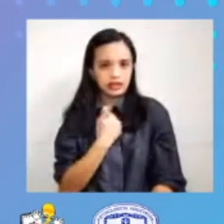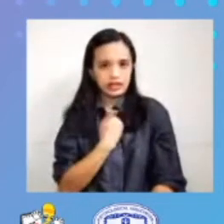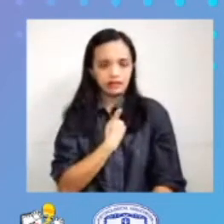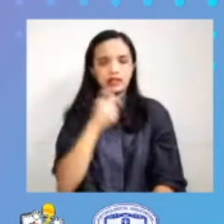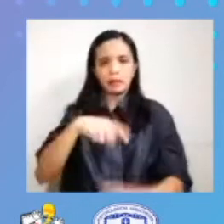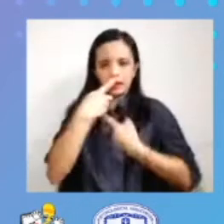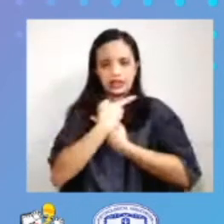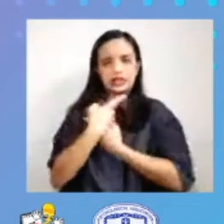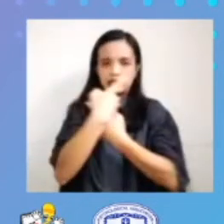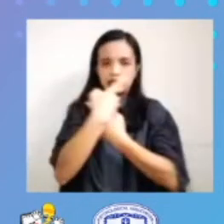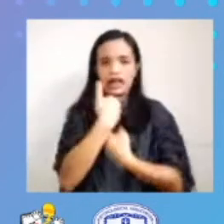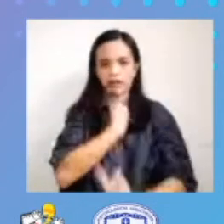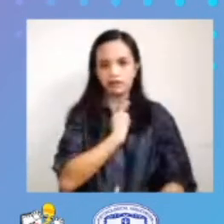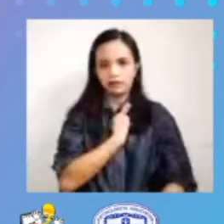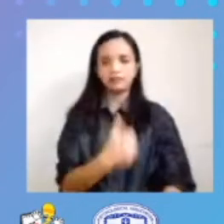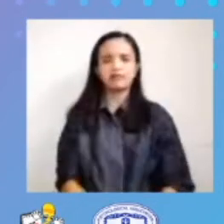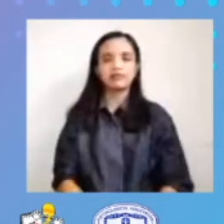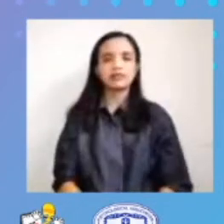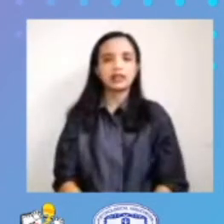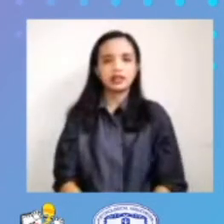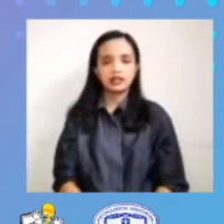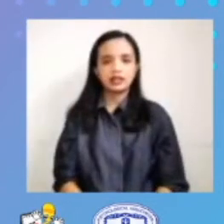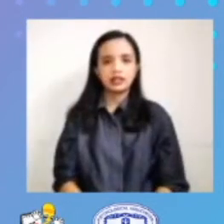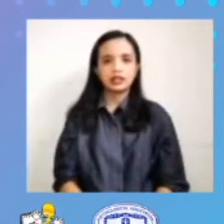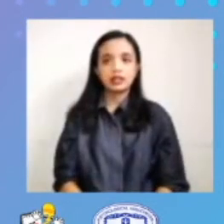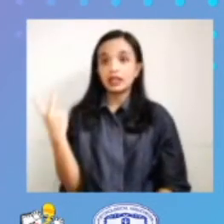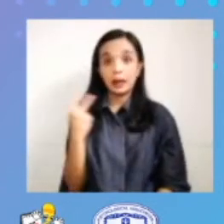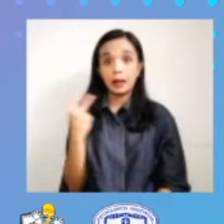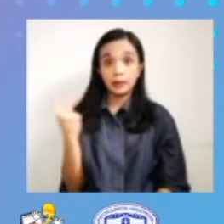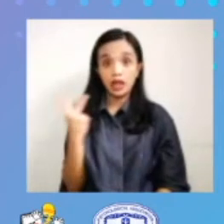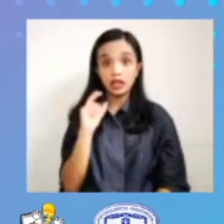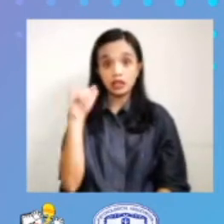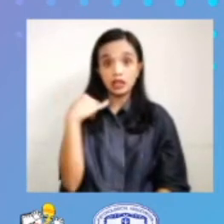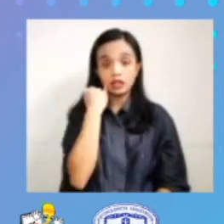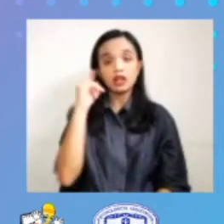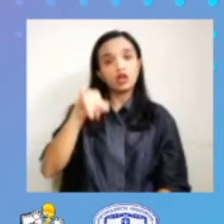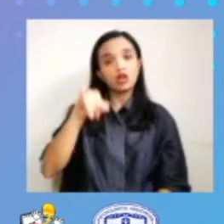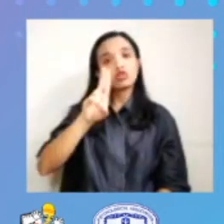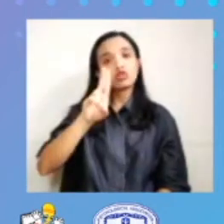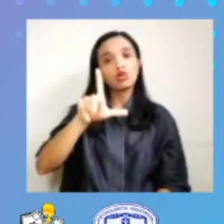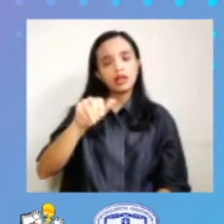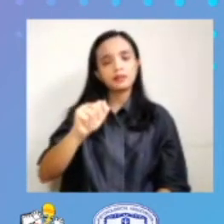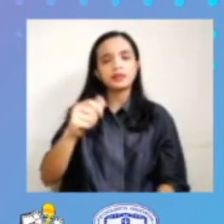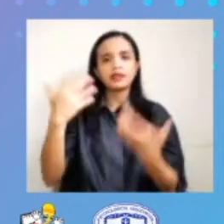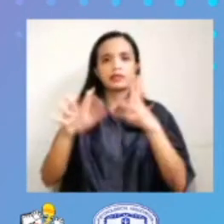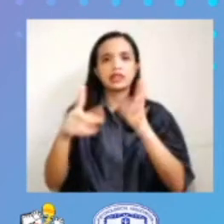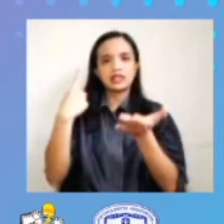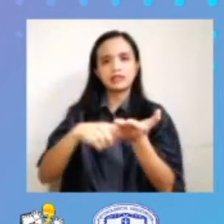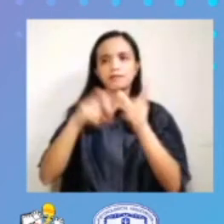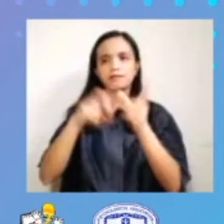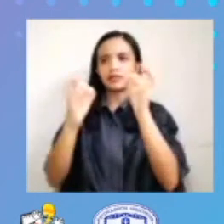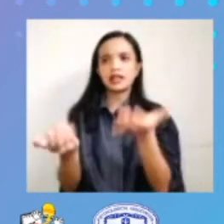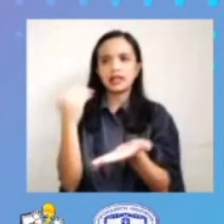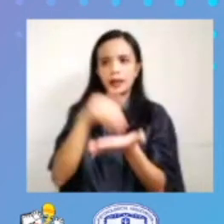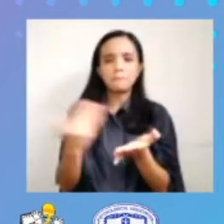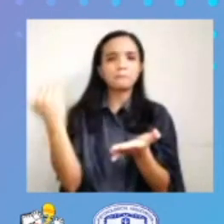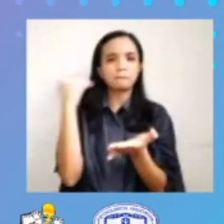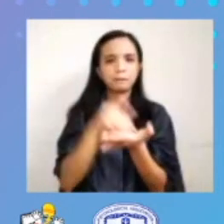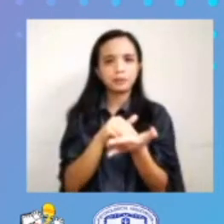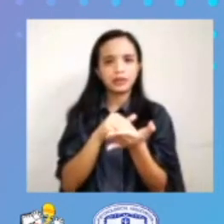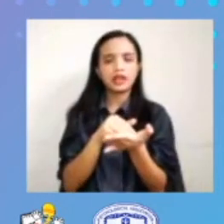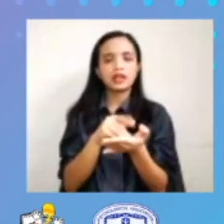you need to, improve your physical being because you also need to improve your mindset. Diba? Your well-being. That's part